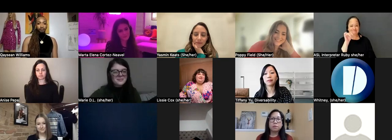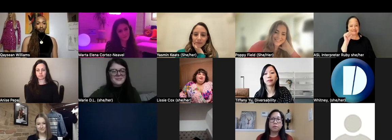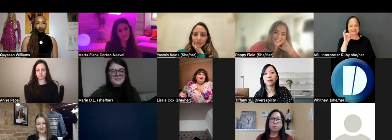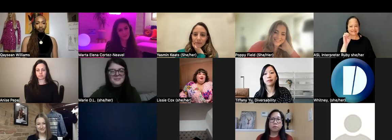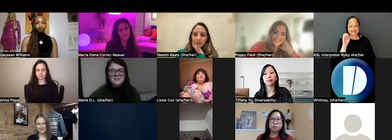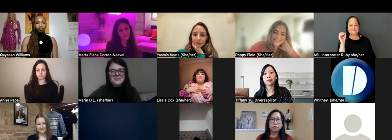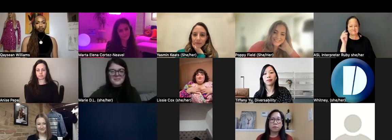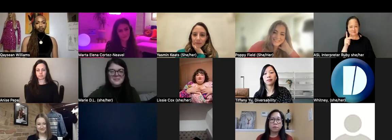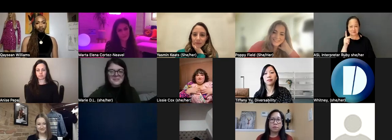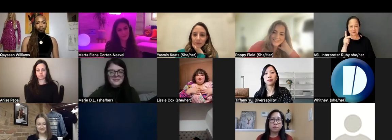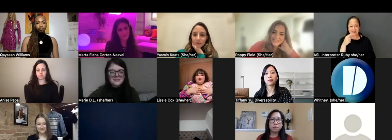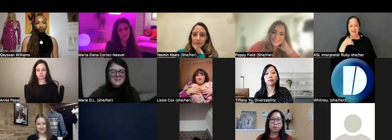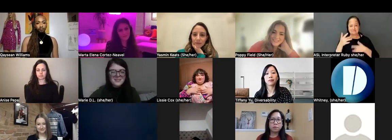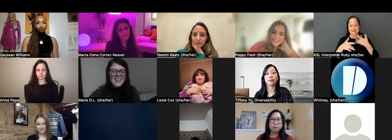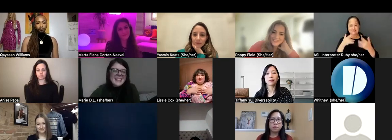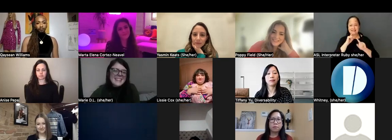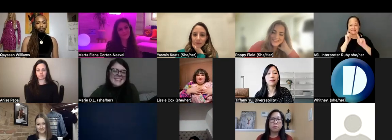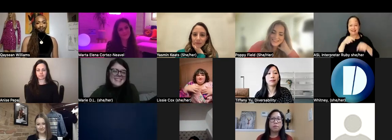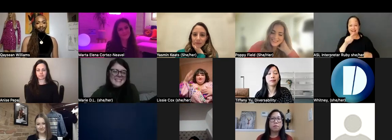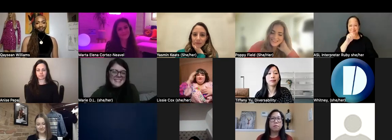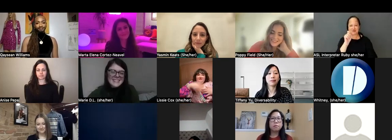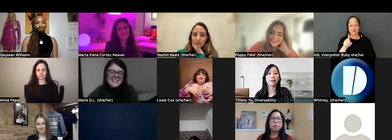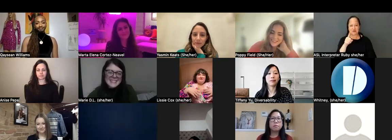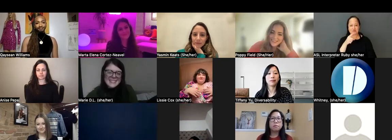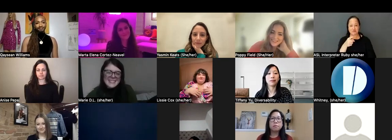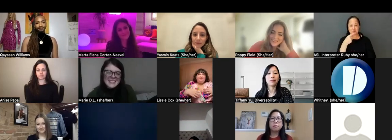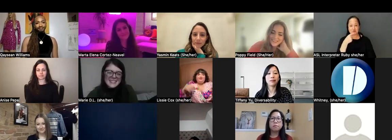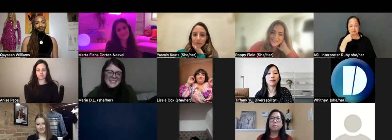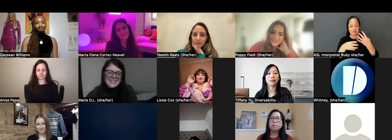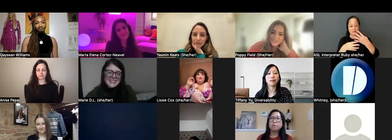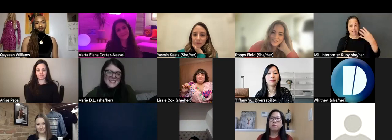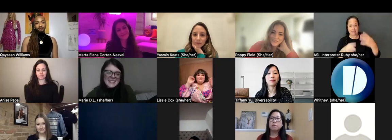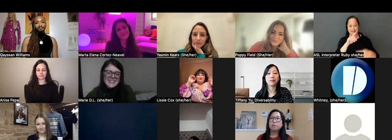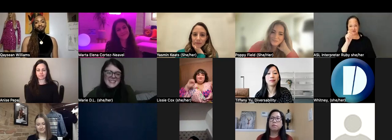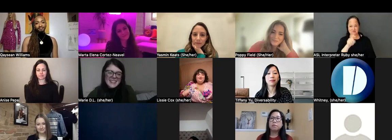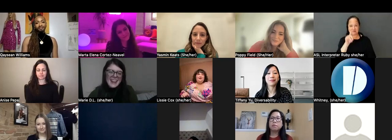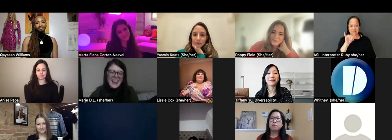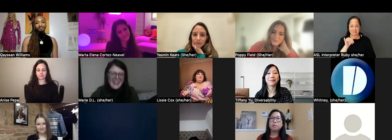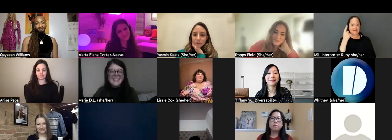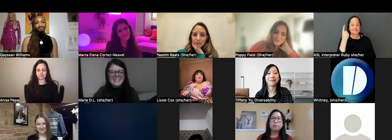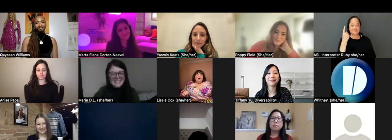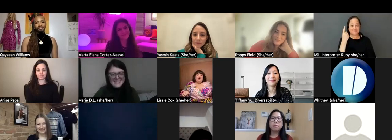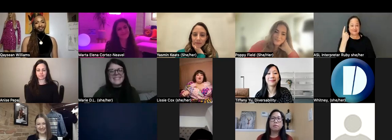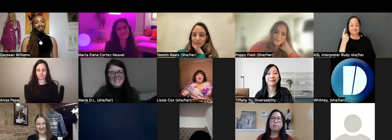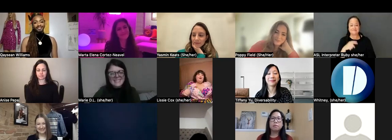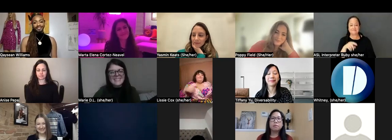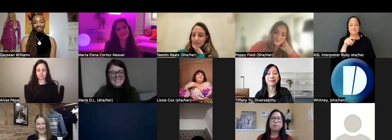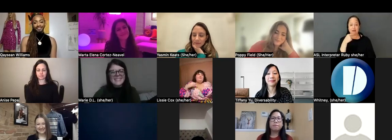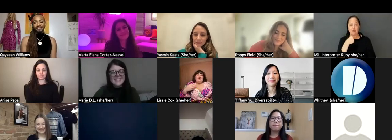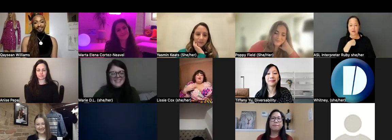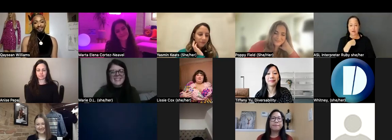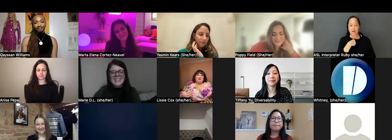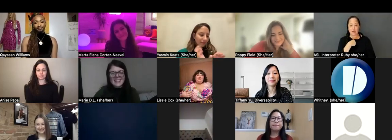like, I'm so excited to answer this question because when you sent the list of questions, I was like, this one, because I'm